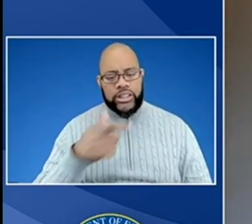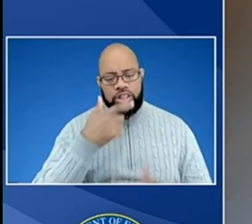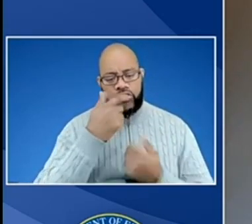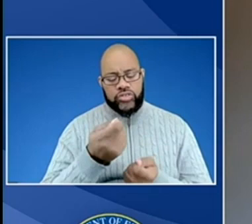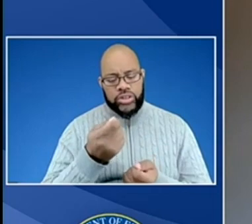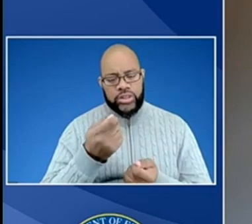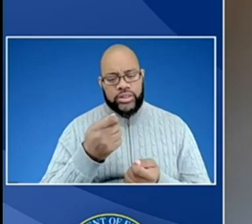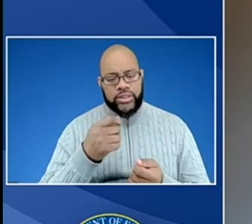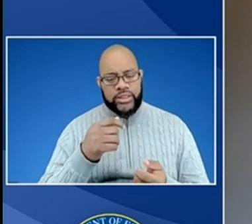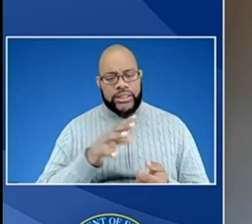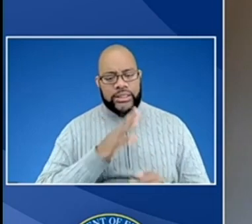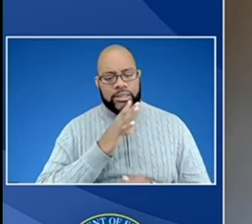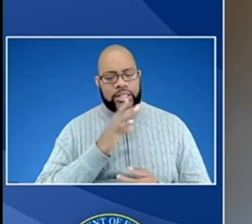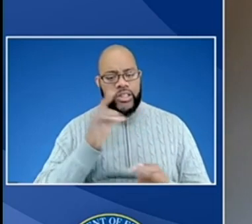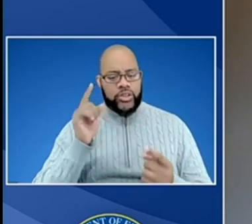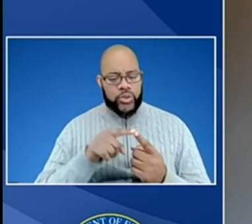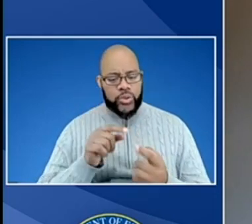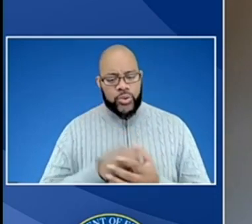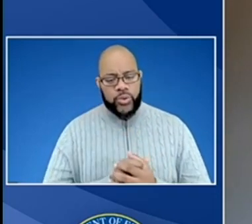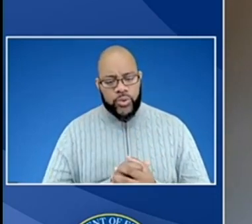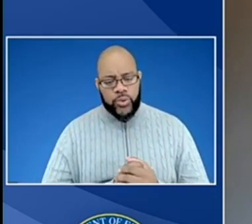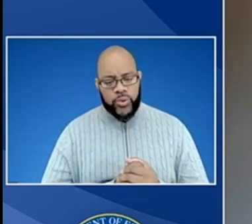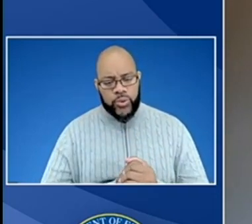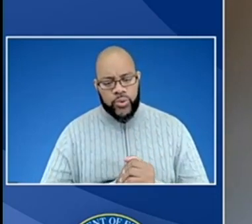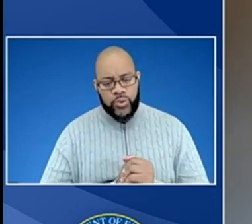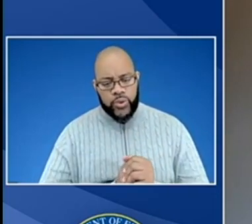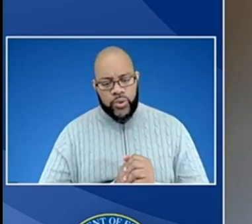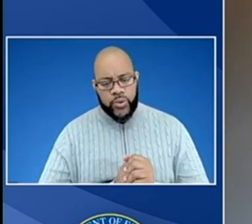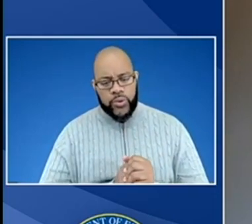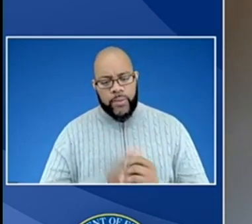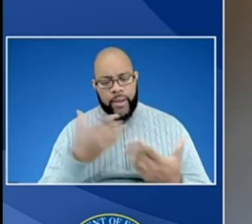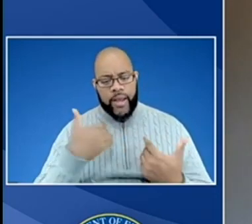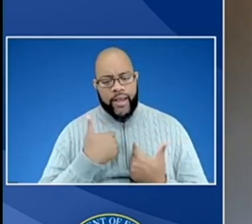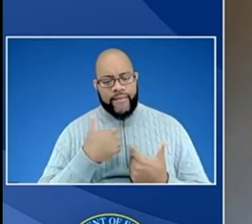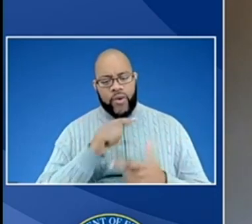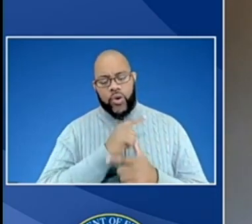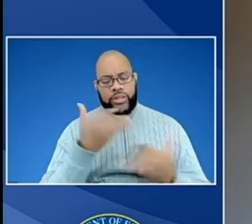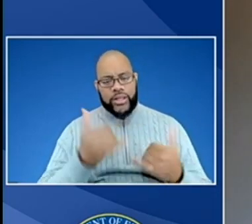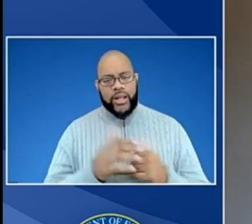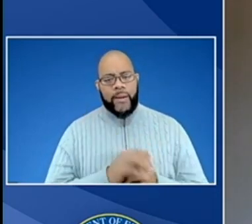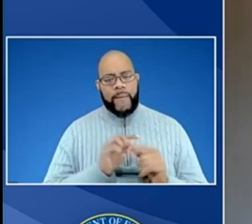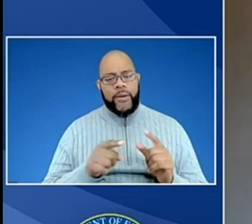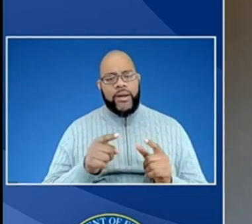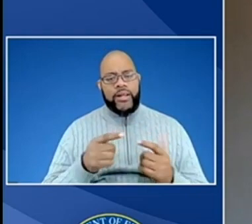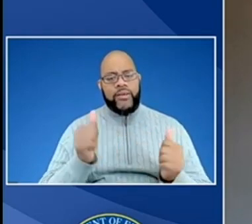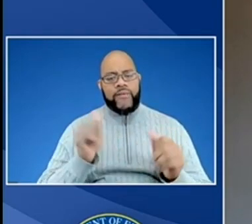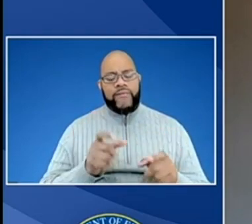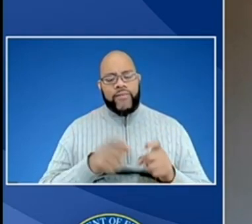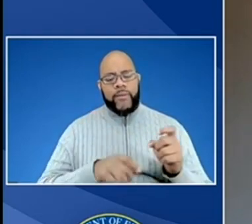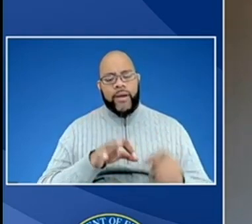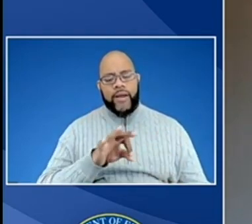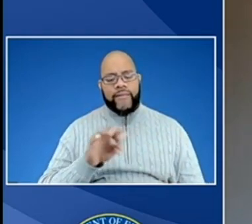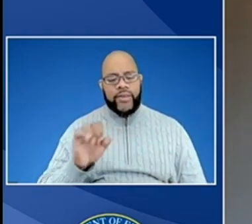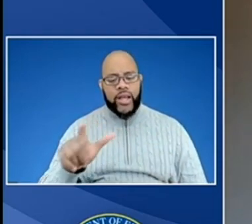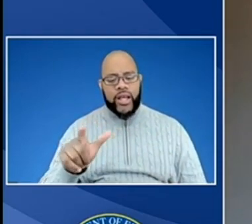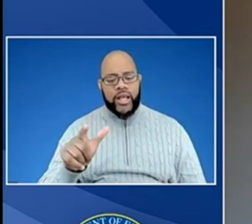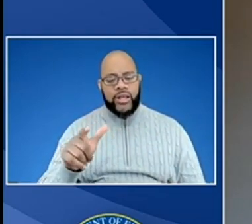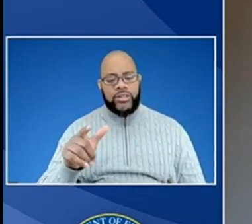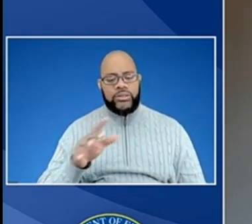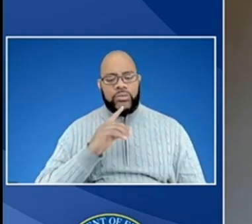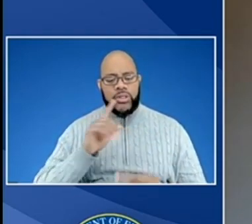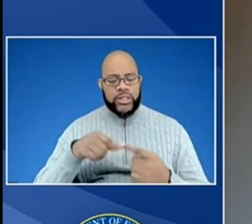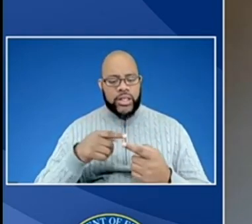in speaking to, or maybe we have the alternate now, but if anybody from the FFEL side would be interested in speaking